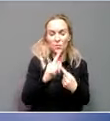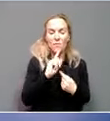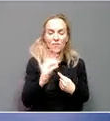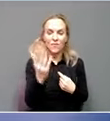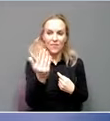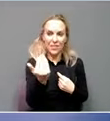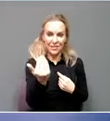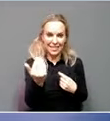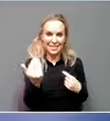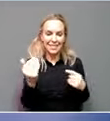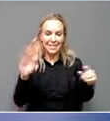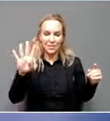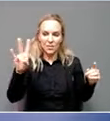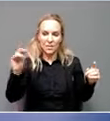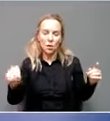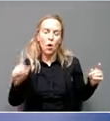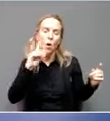not seeing reduced